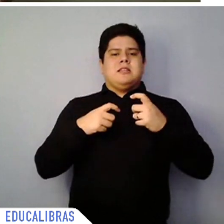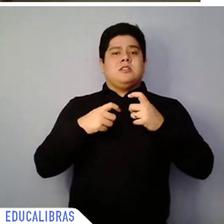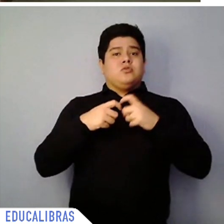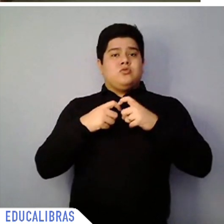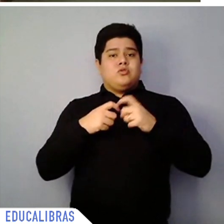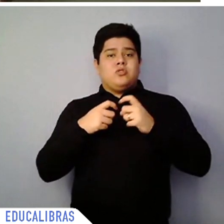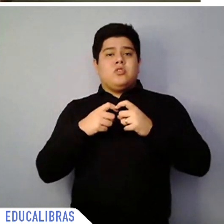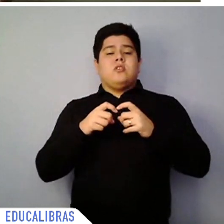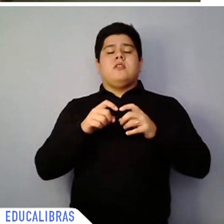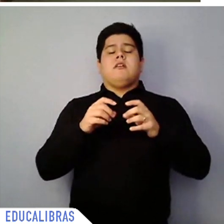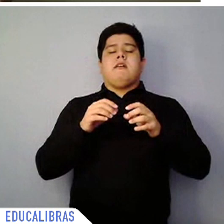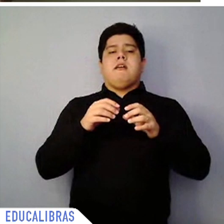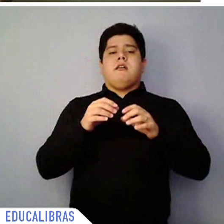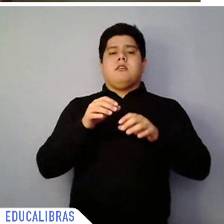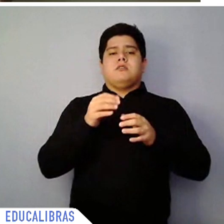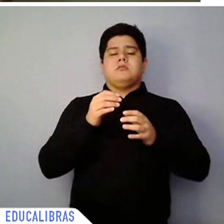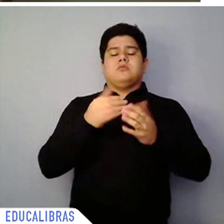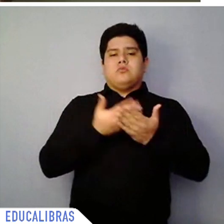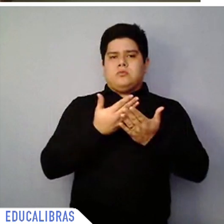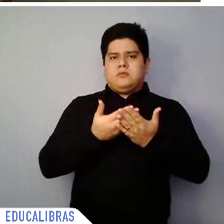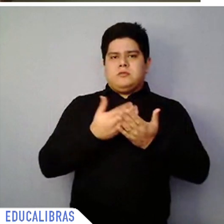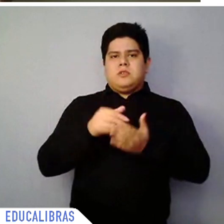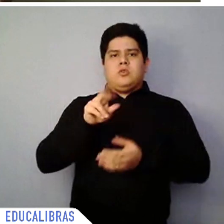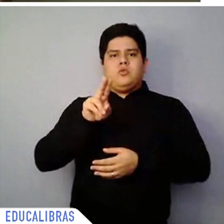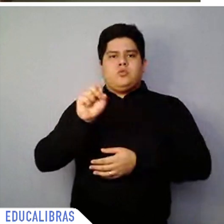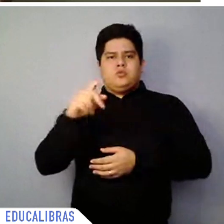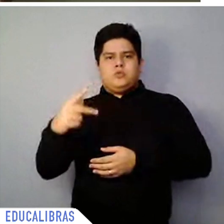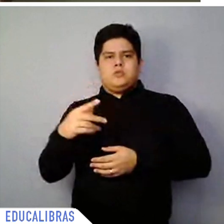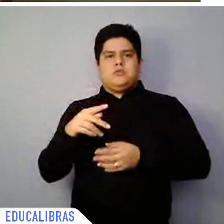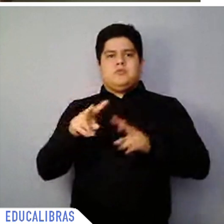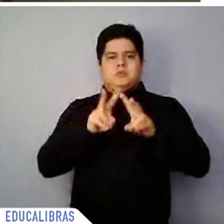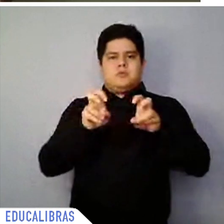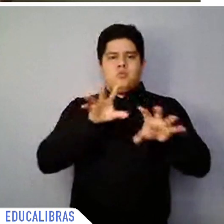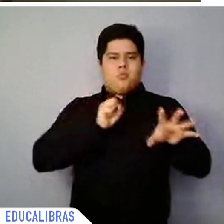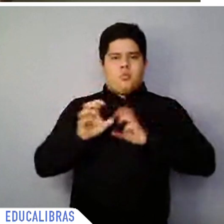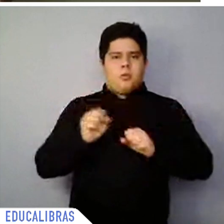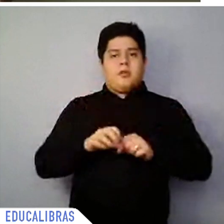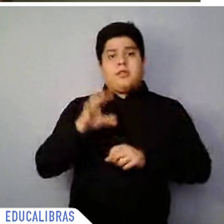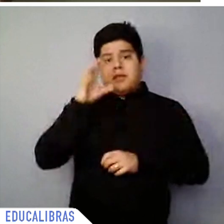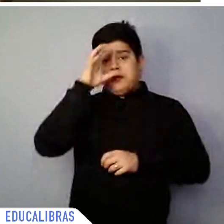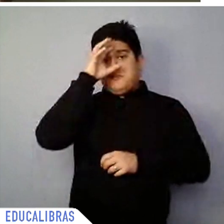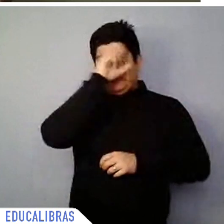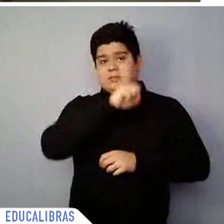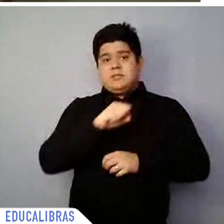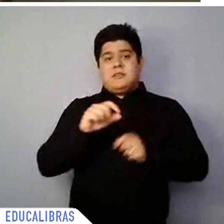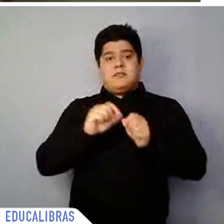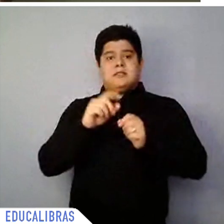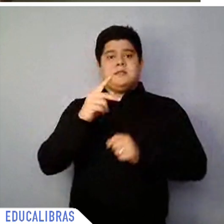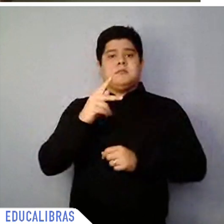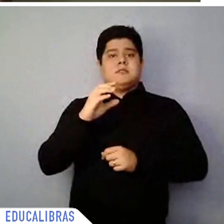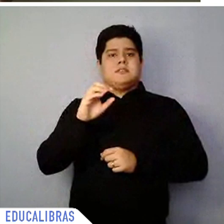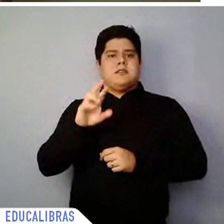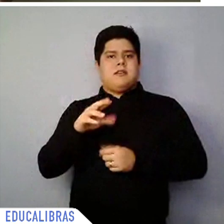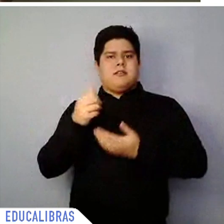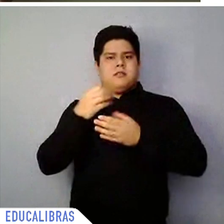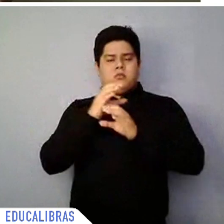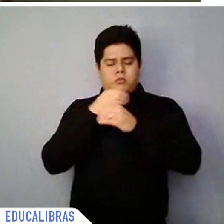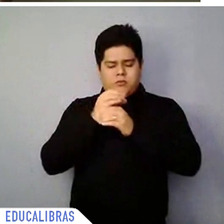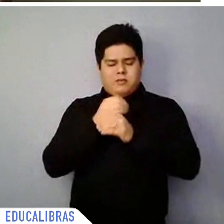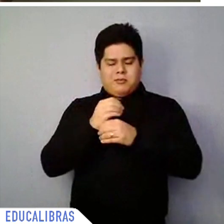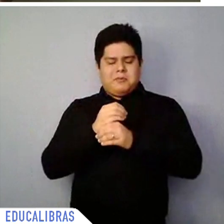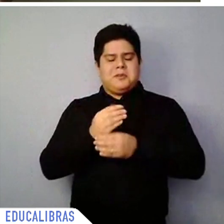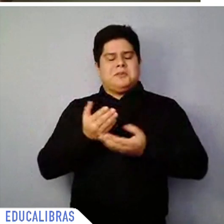I studied infectology at USP, and I learned to carry out